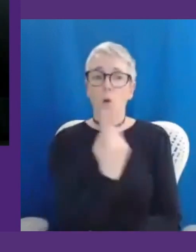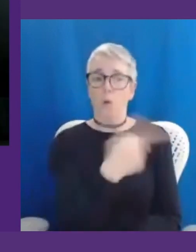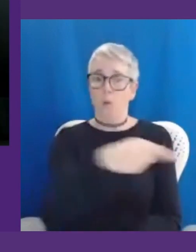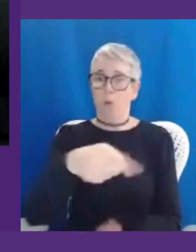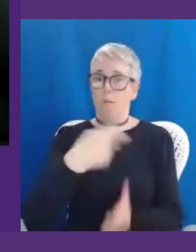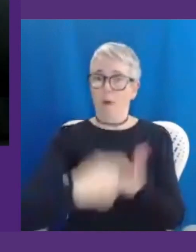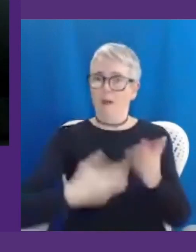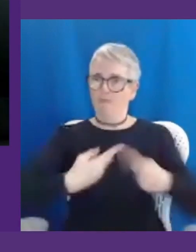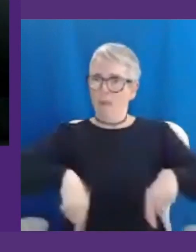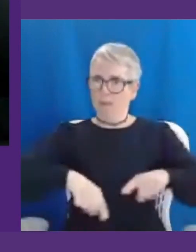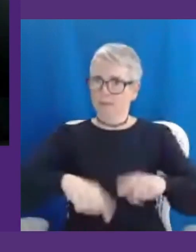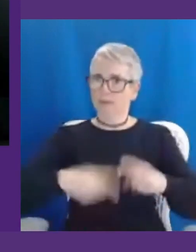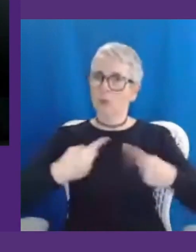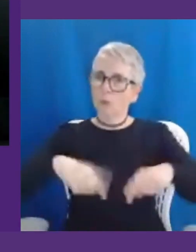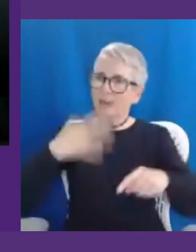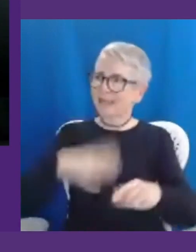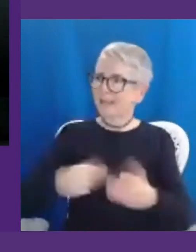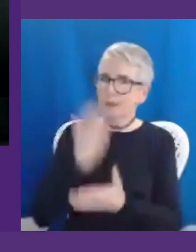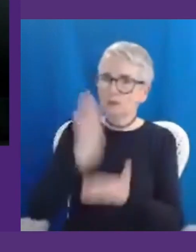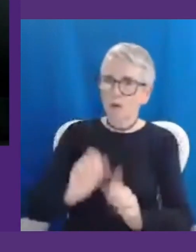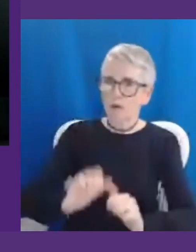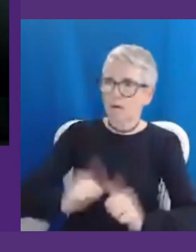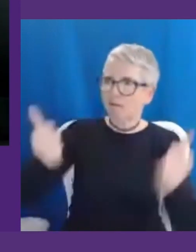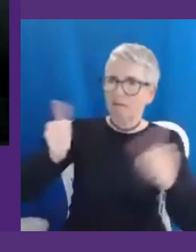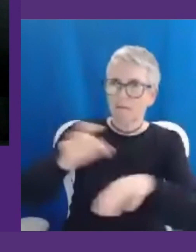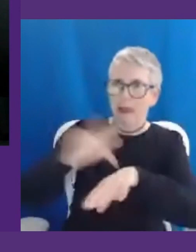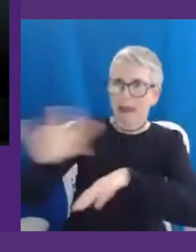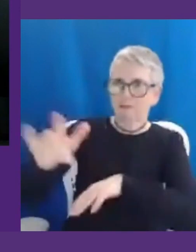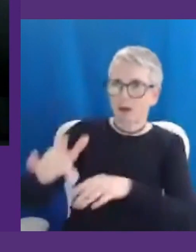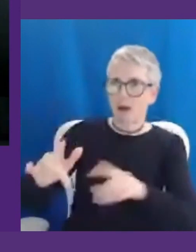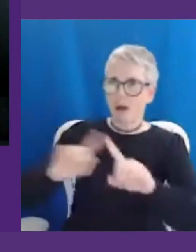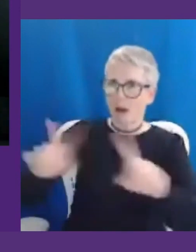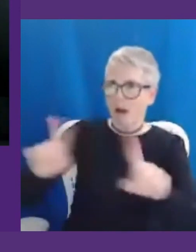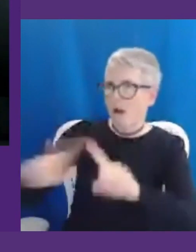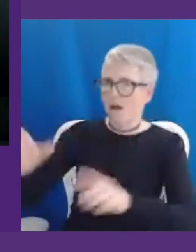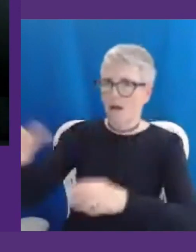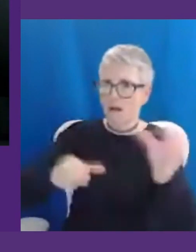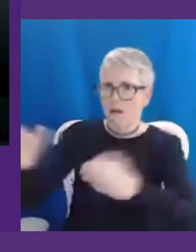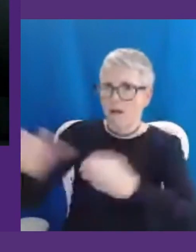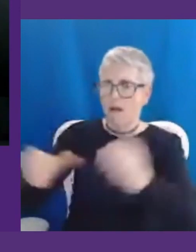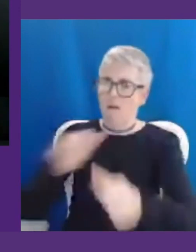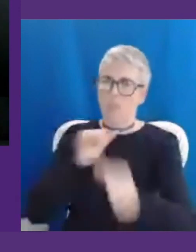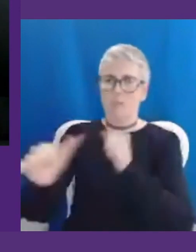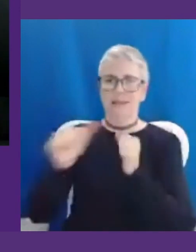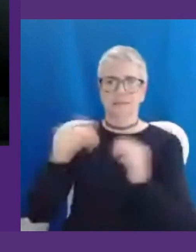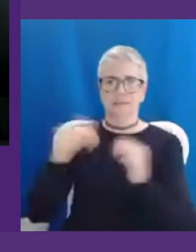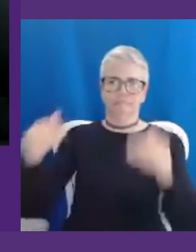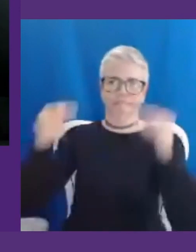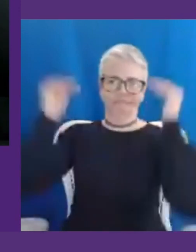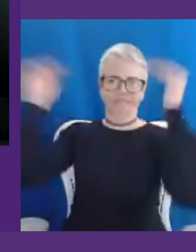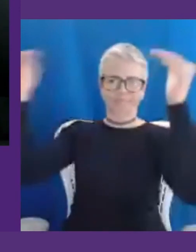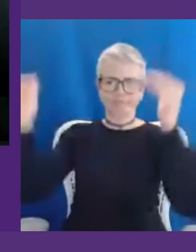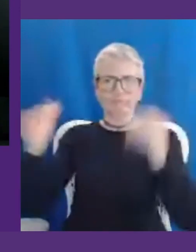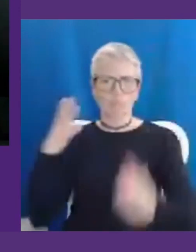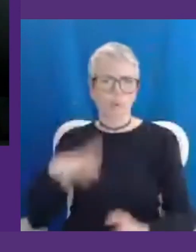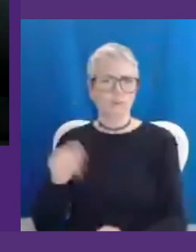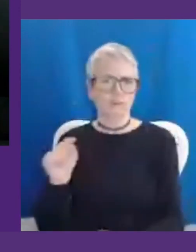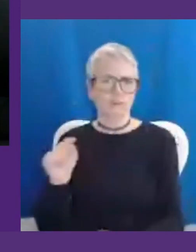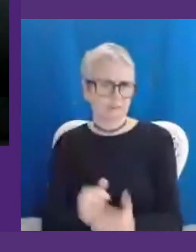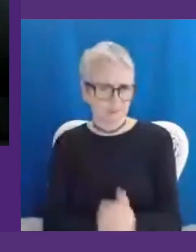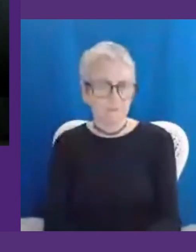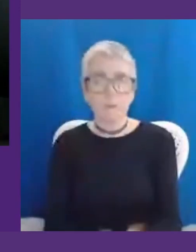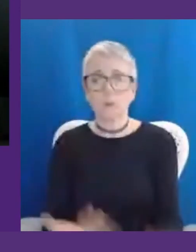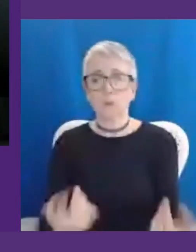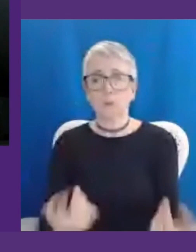best talent on and off screen to allow us to deliver on it and make sure that we get to that higher standard of portrayal. So myself and our